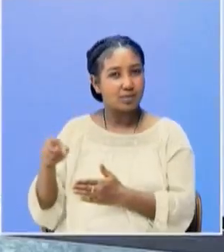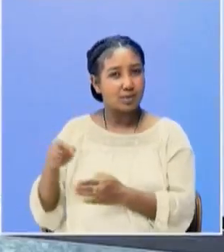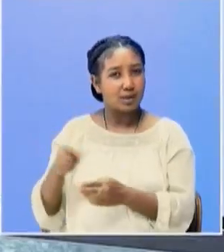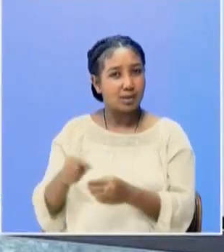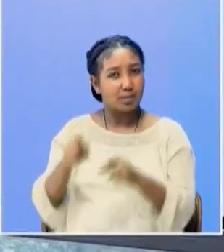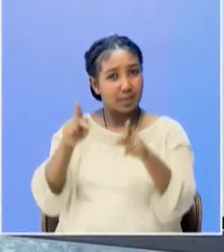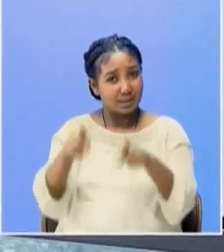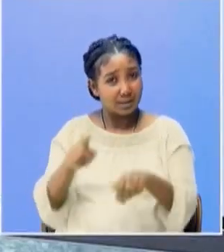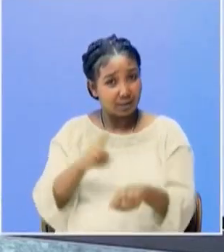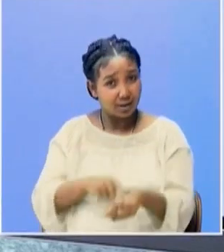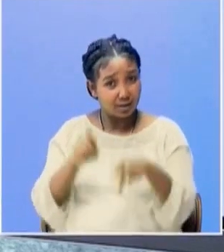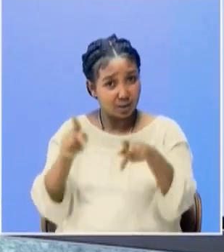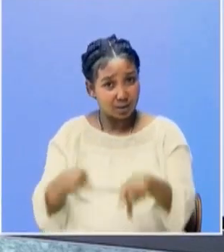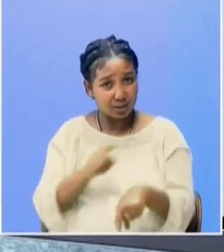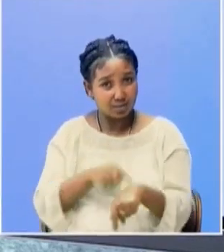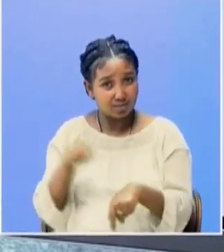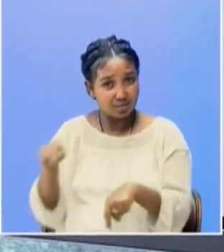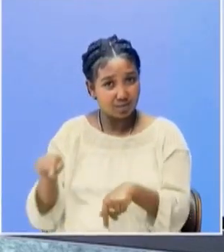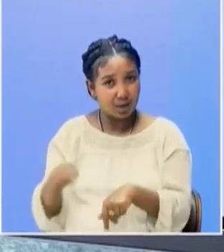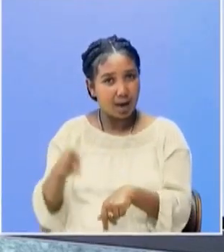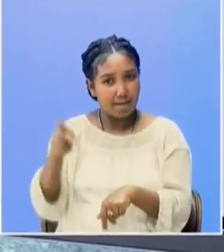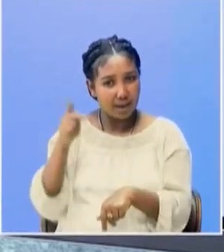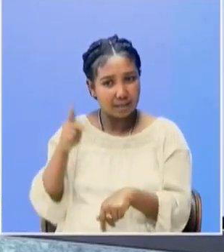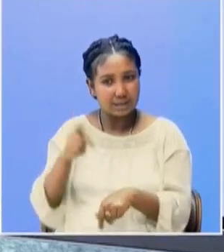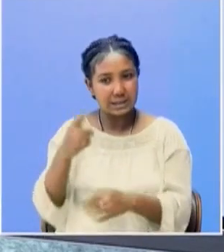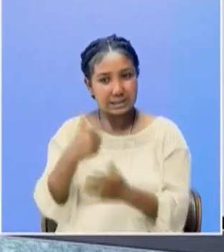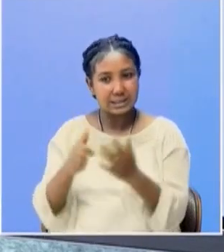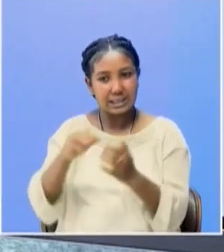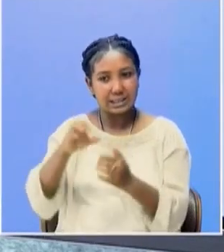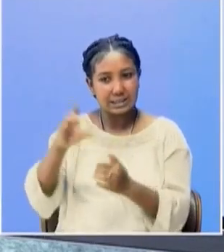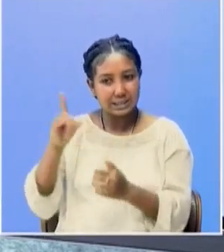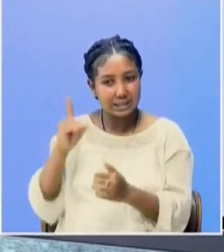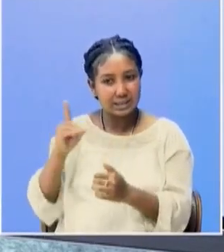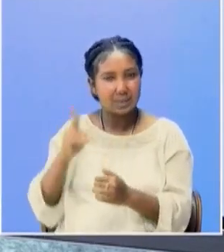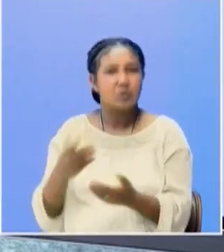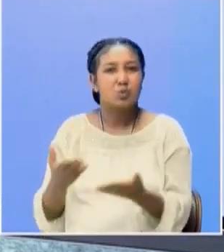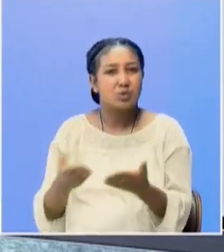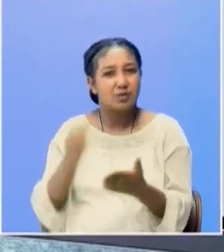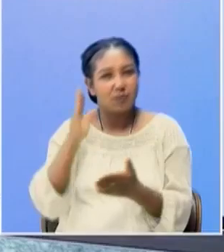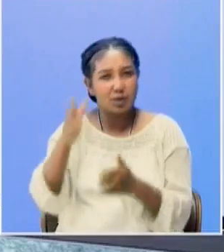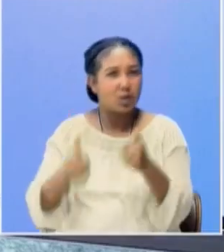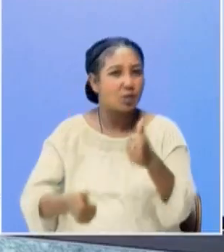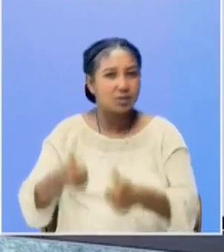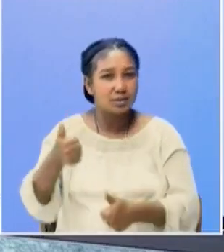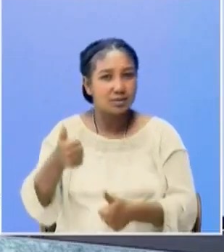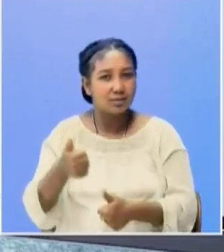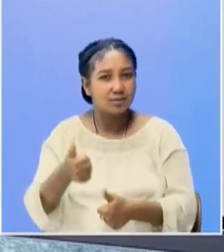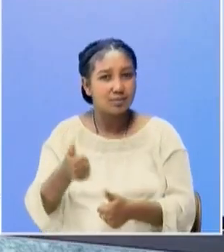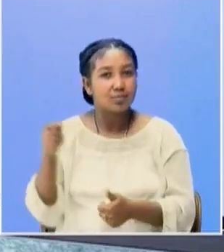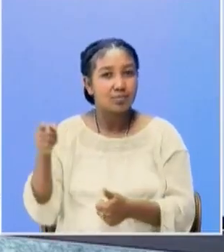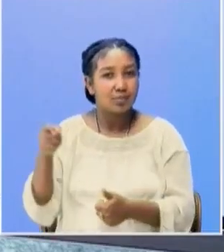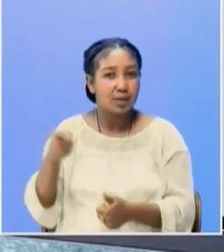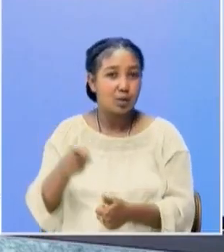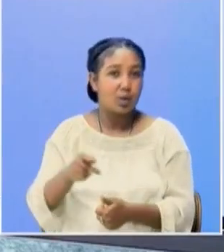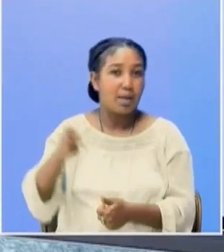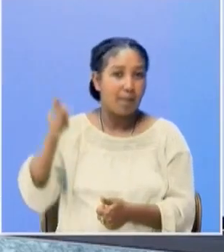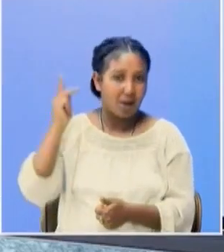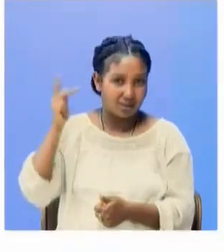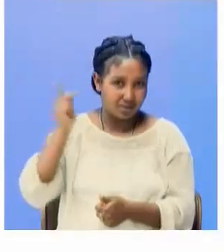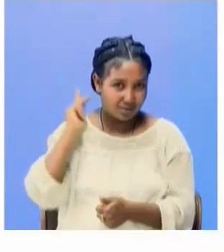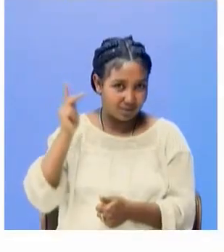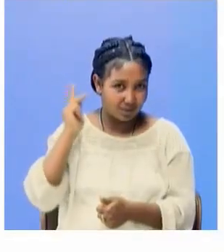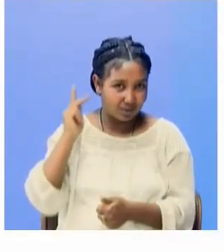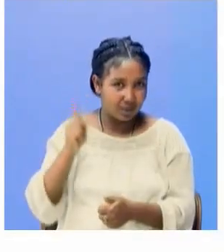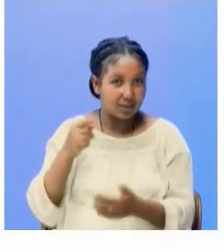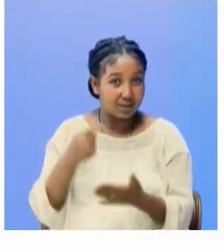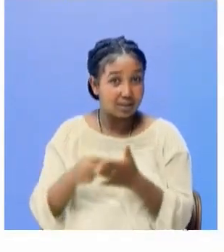present tense, past tense, or future tense? This one is past tense.